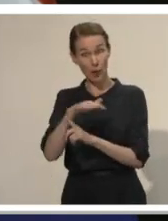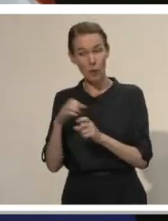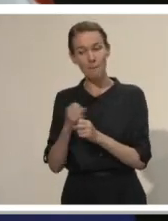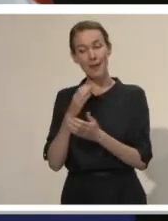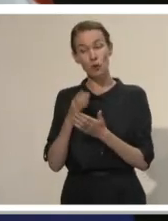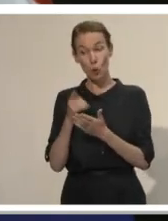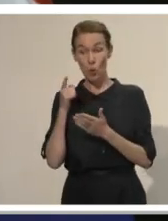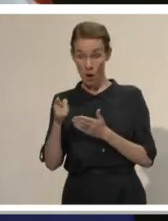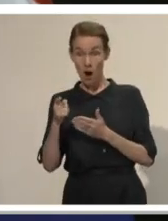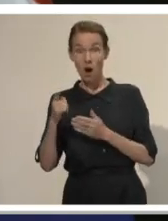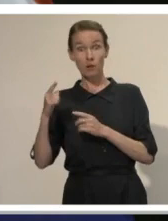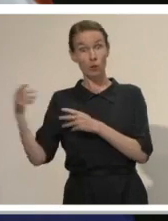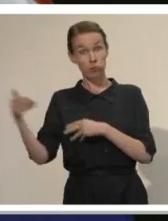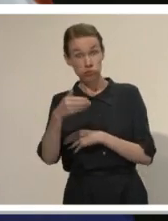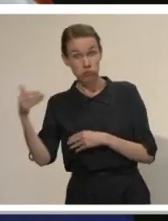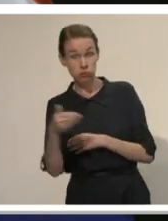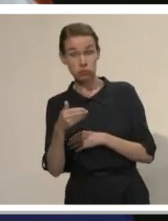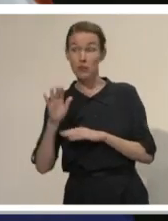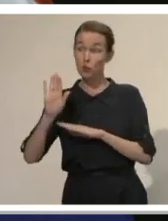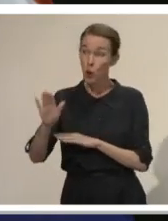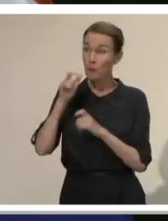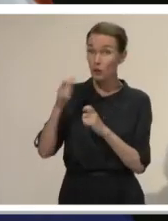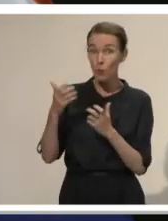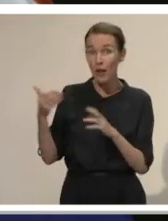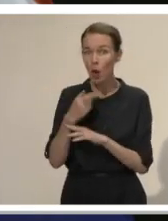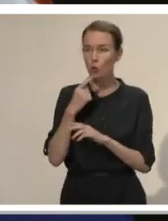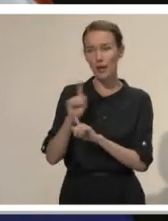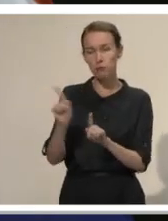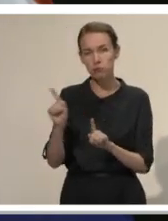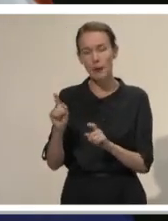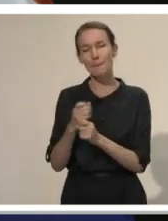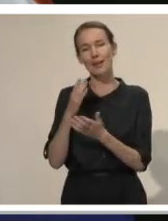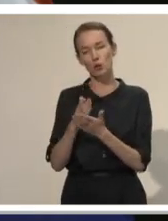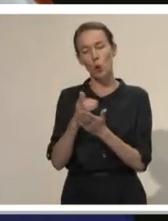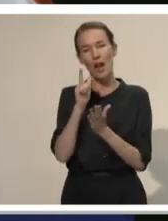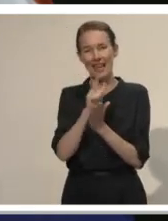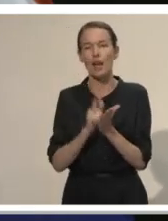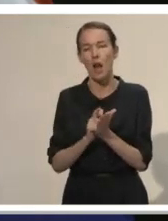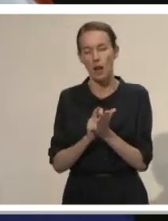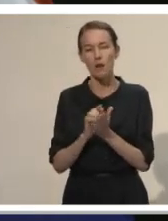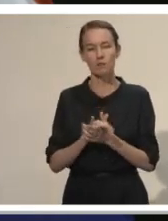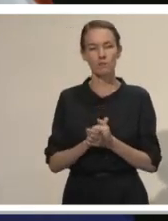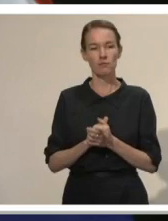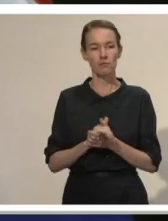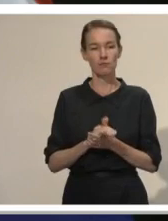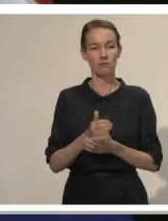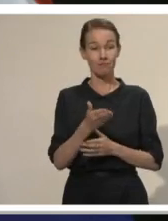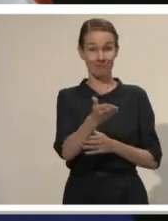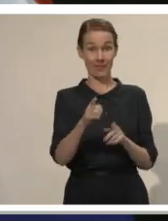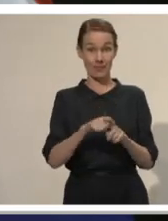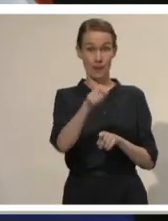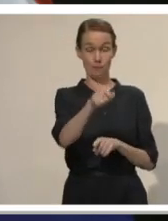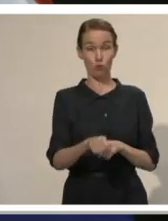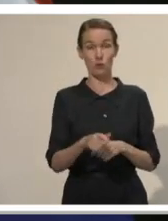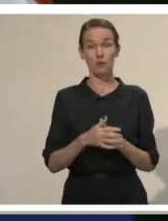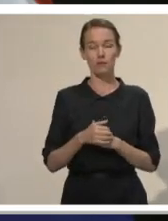the best interests of the community at heart. To you, Dr. Bloomfield, people have approached us asking, people in the Māori community have approached us asking why